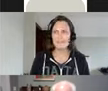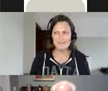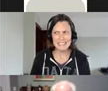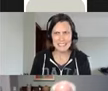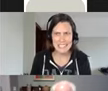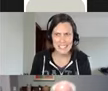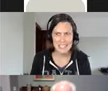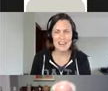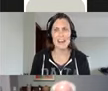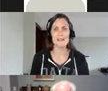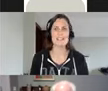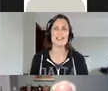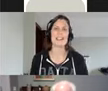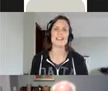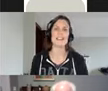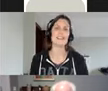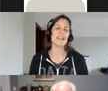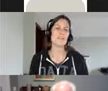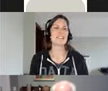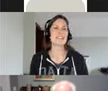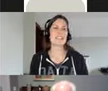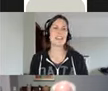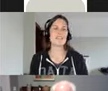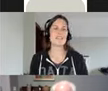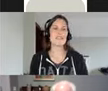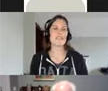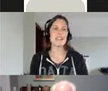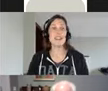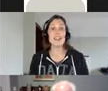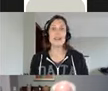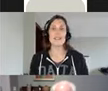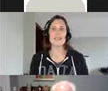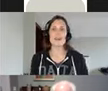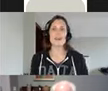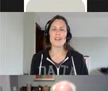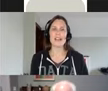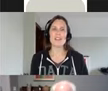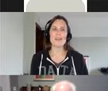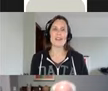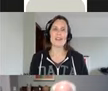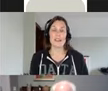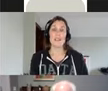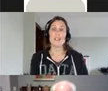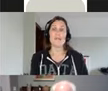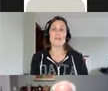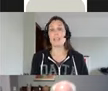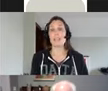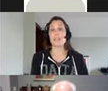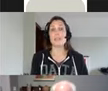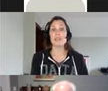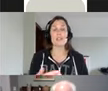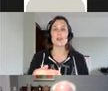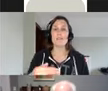1,000, is actually not a mistake in the data. Because this is county level data, you have this artifact where this is